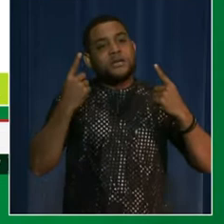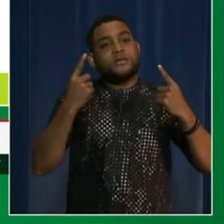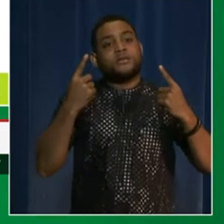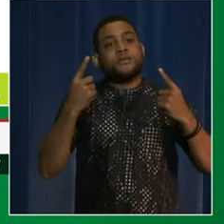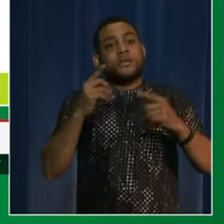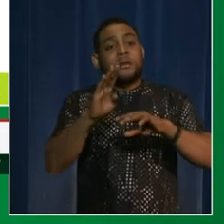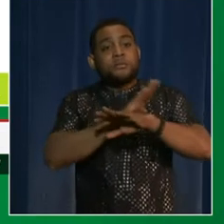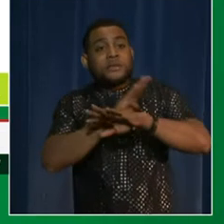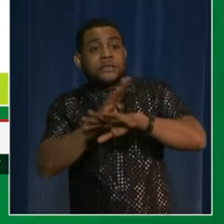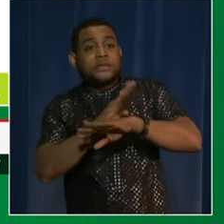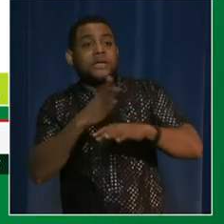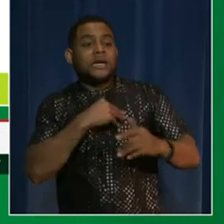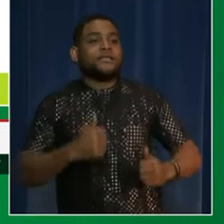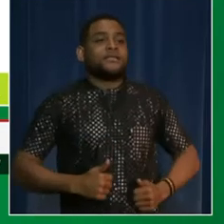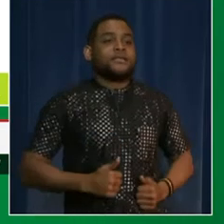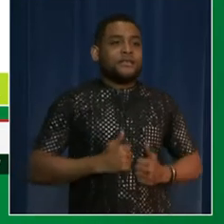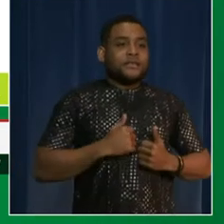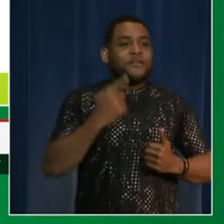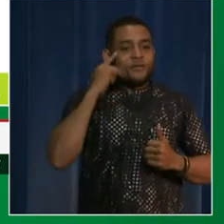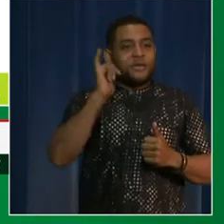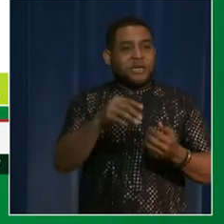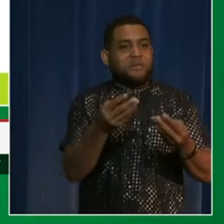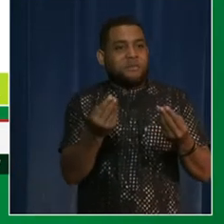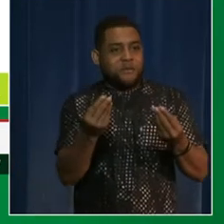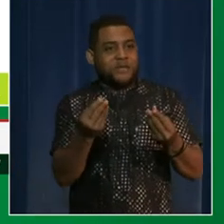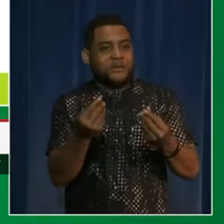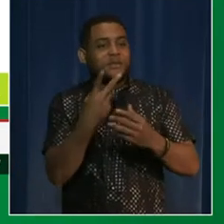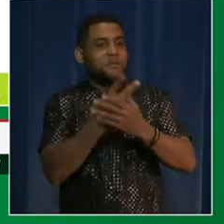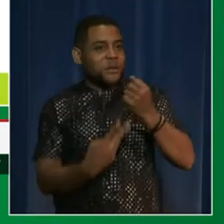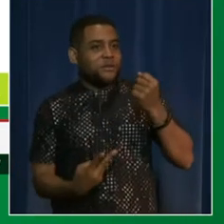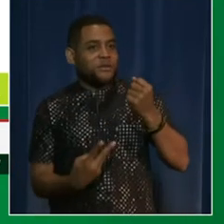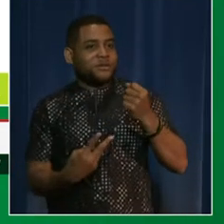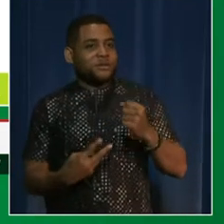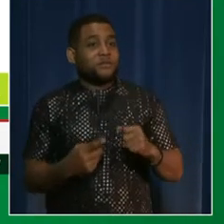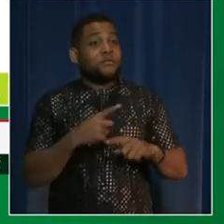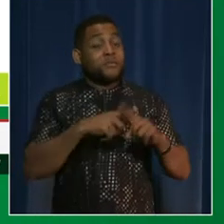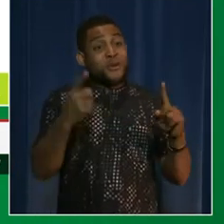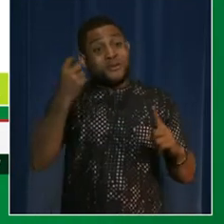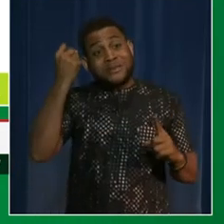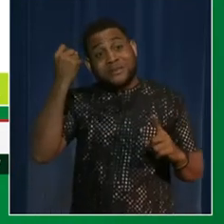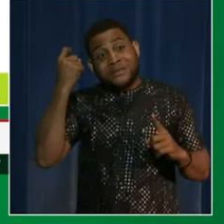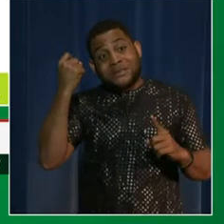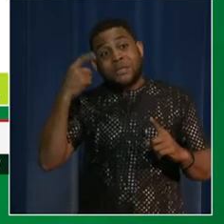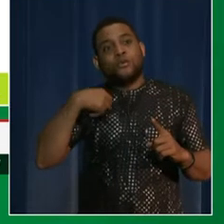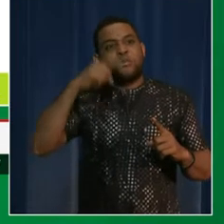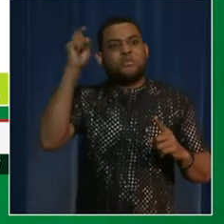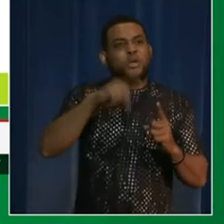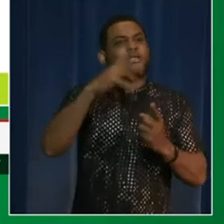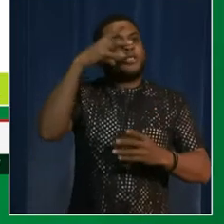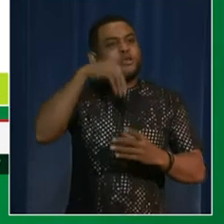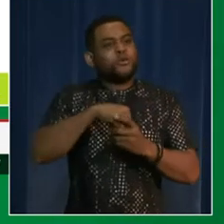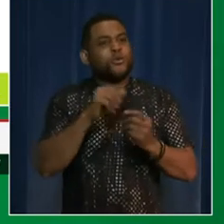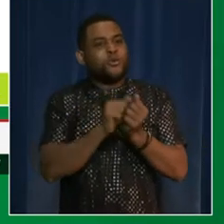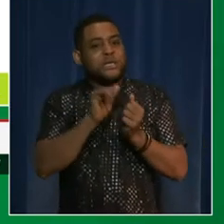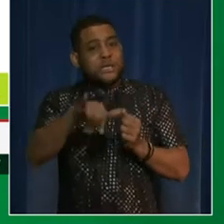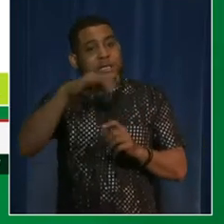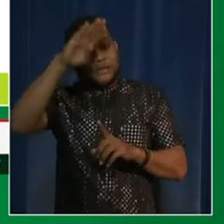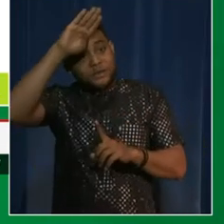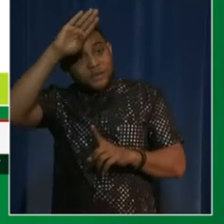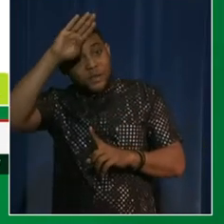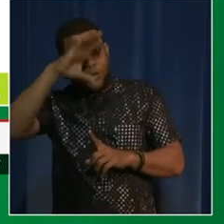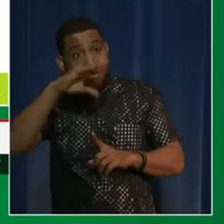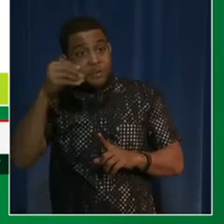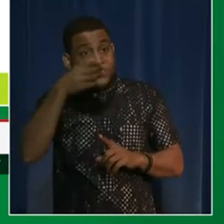the property. Either way, however, the redevelopment must include returning the engine company and the